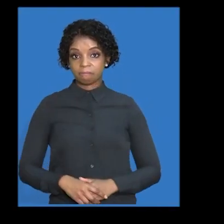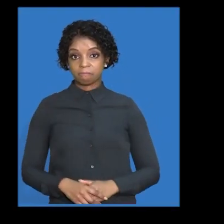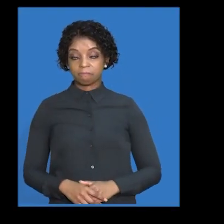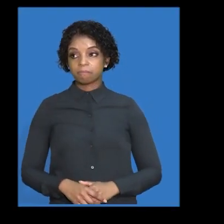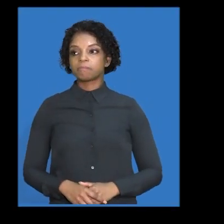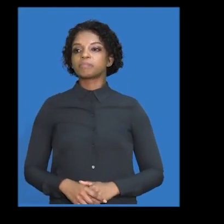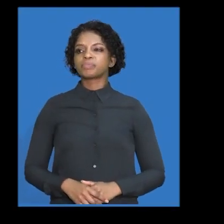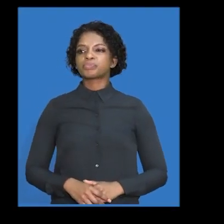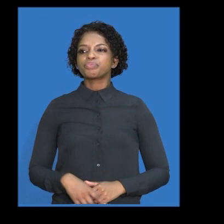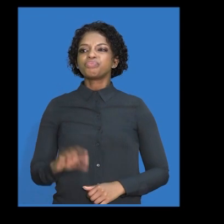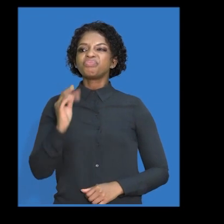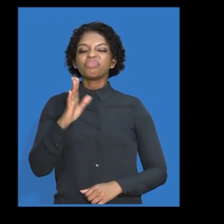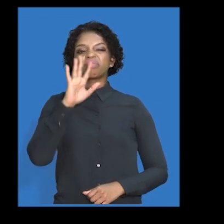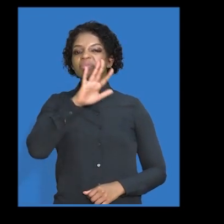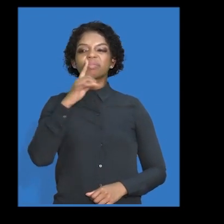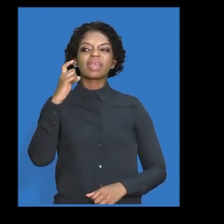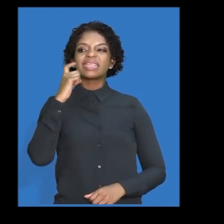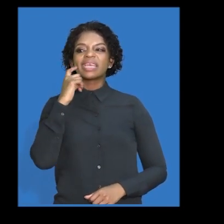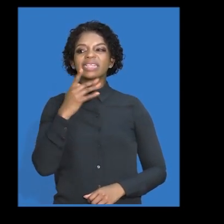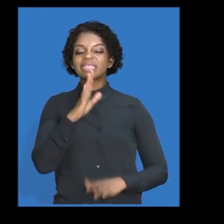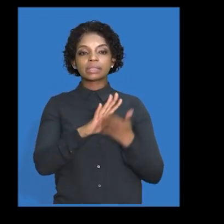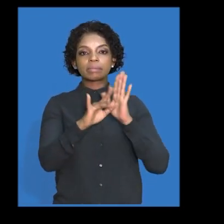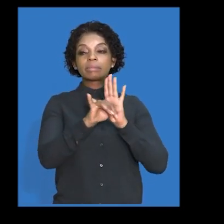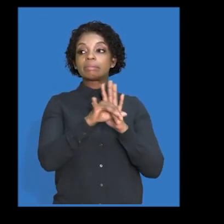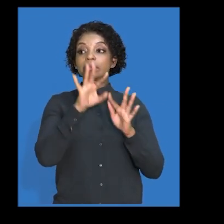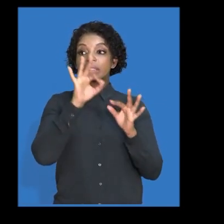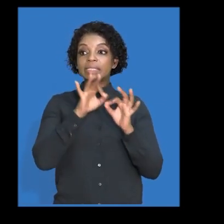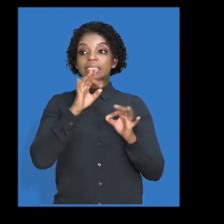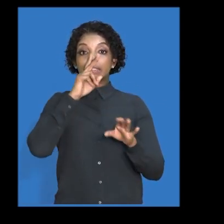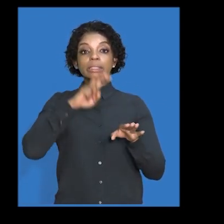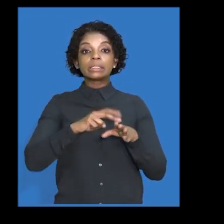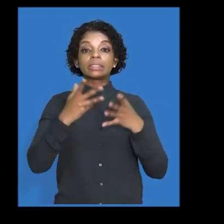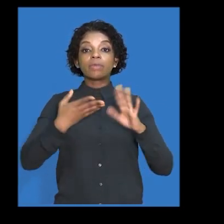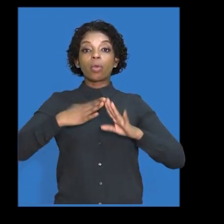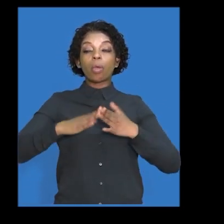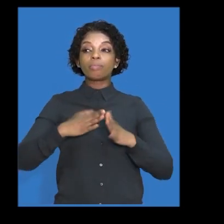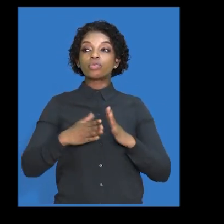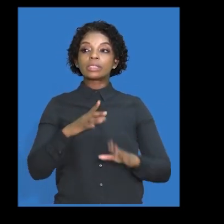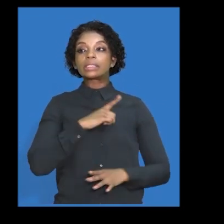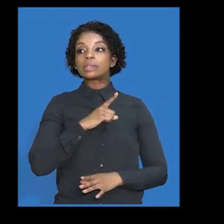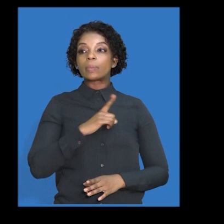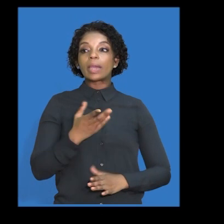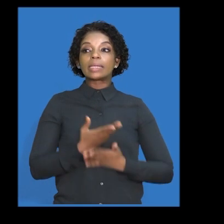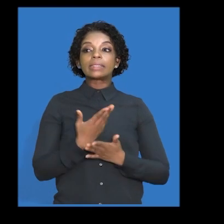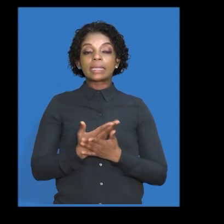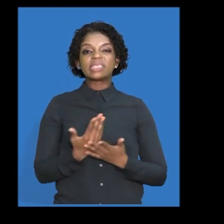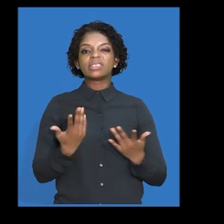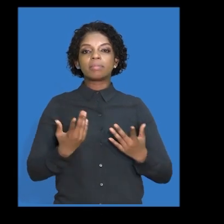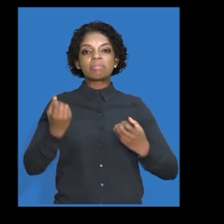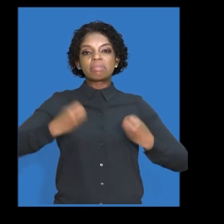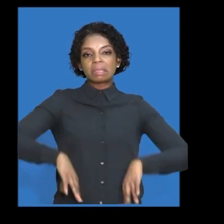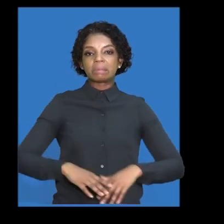It's not easy to determine the exact needs of the communities, which may result in fruitless expenditure on CSR. We don't know